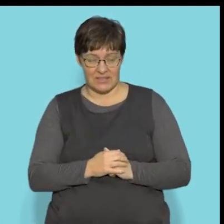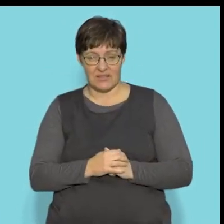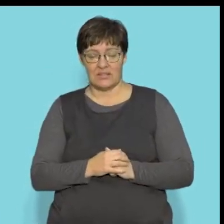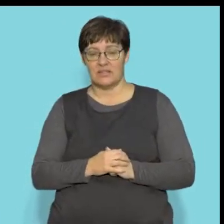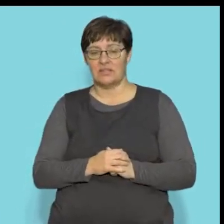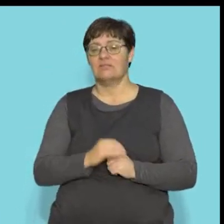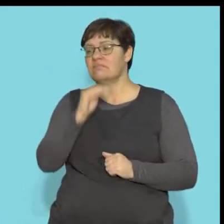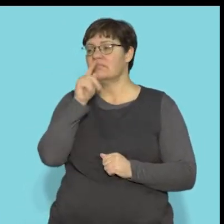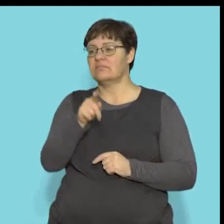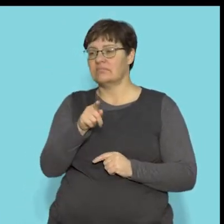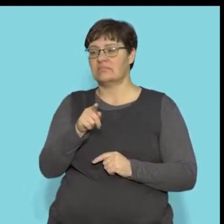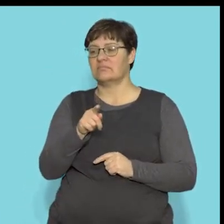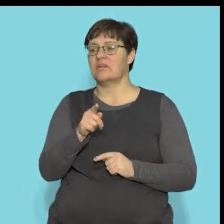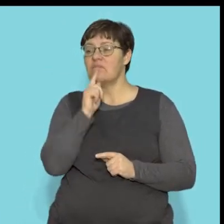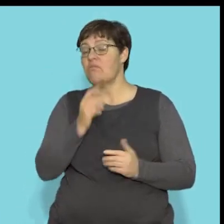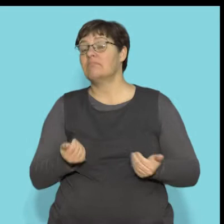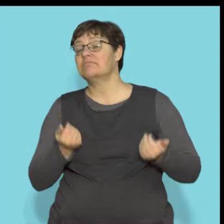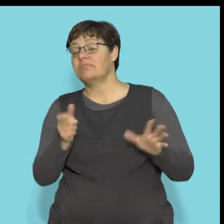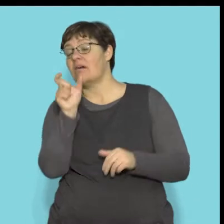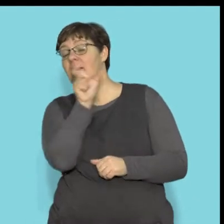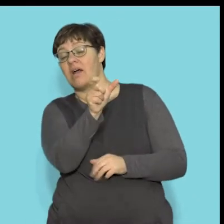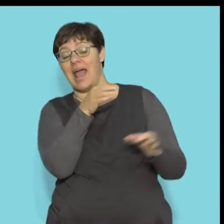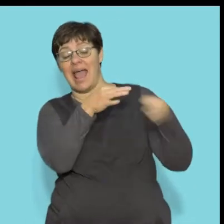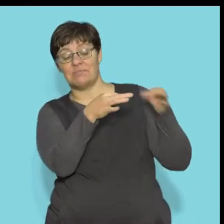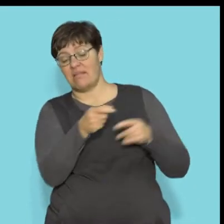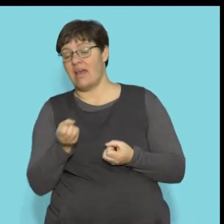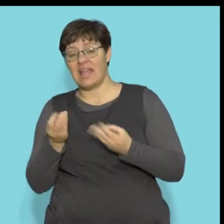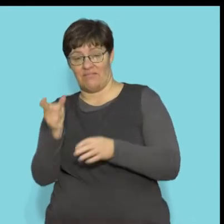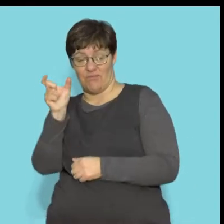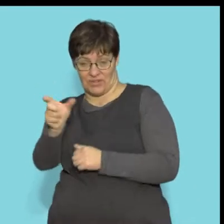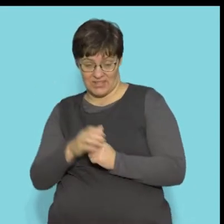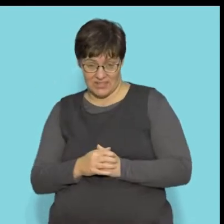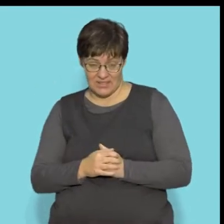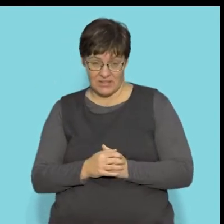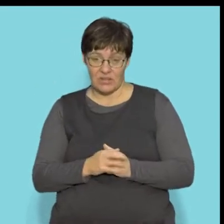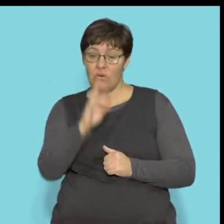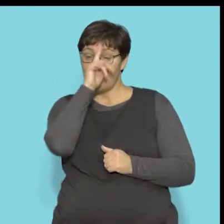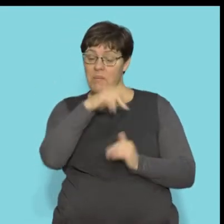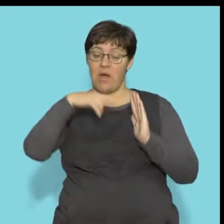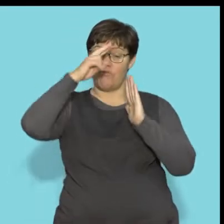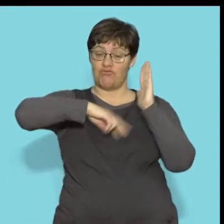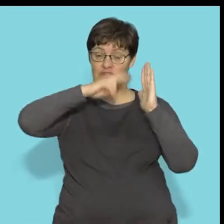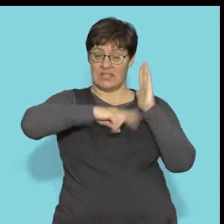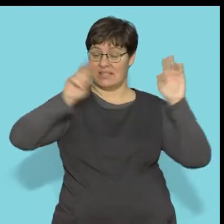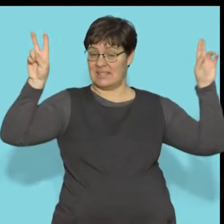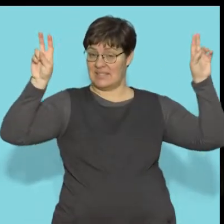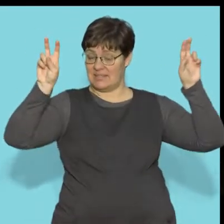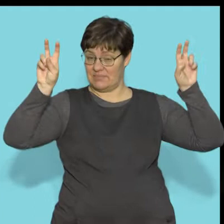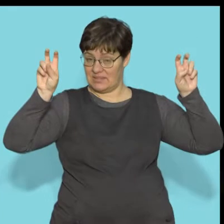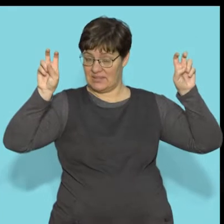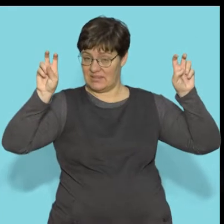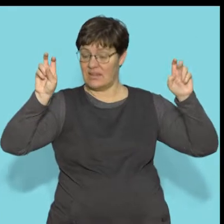on, given the definition, can you supply the term? Remember that you have to read the